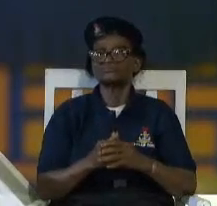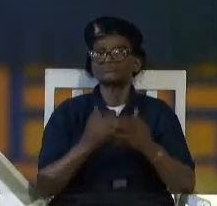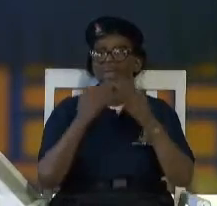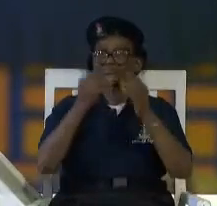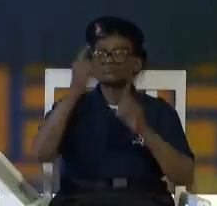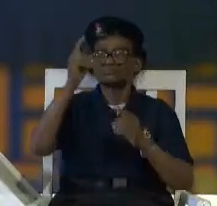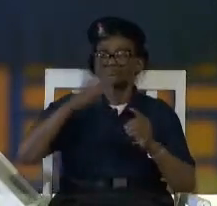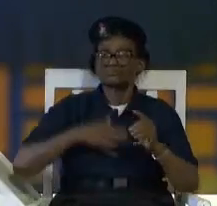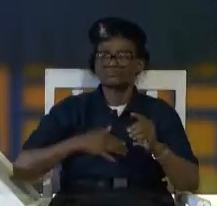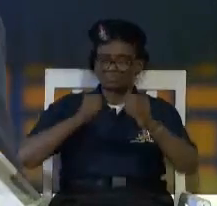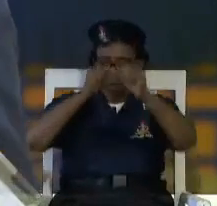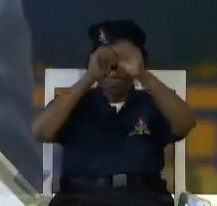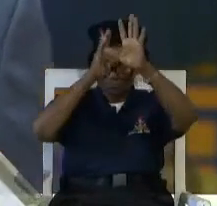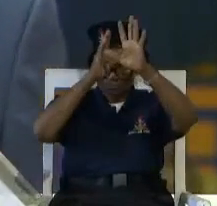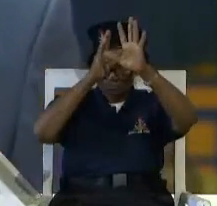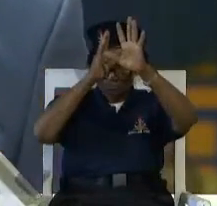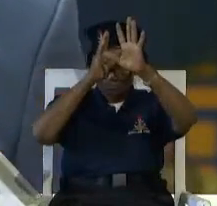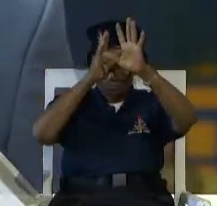Thank you, my Father.